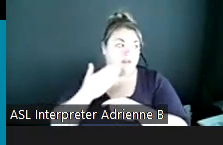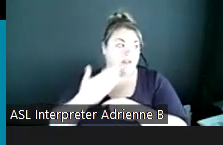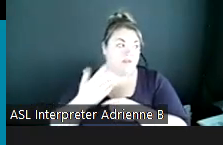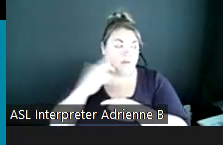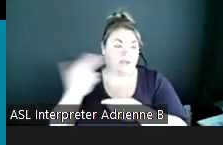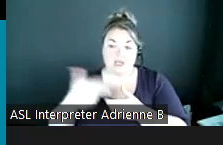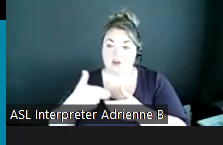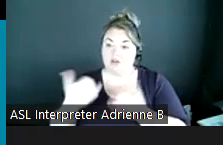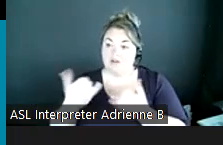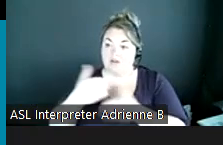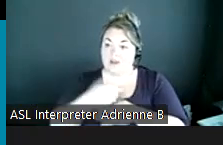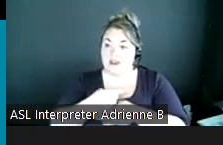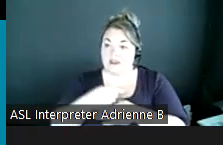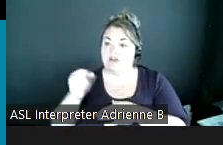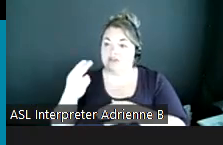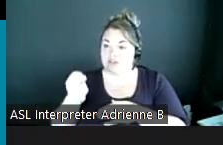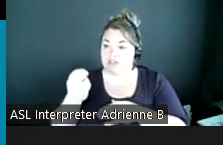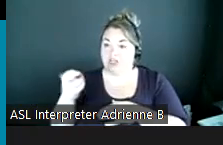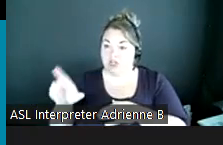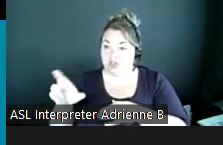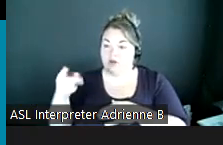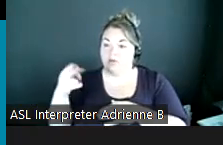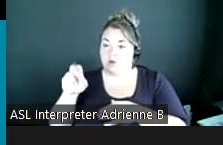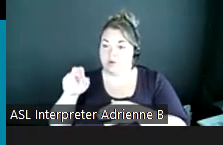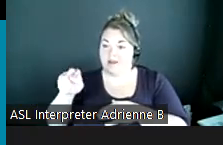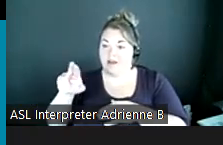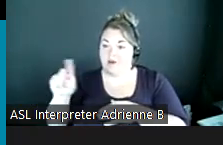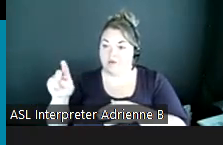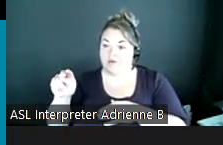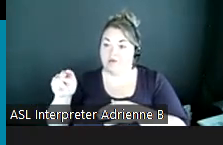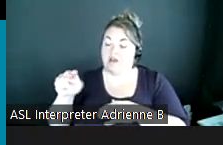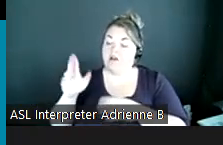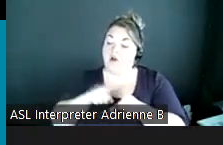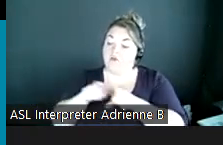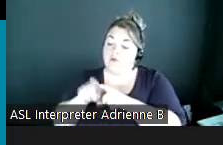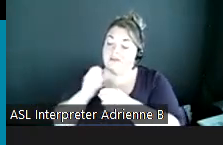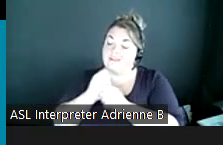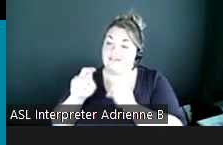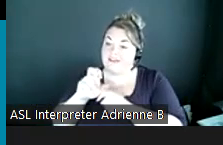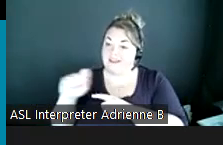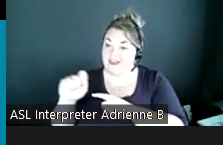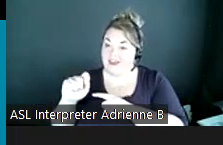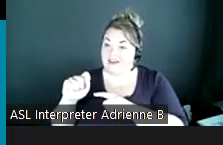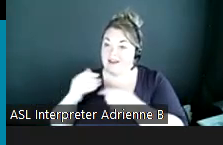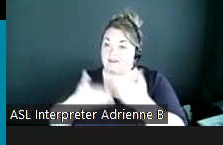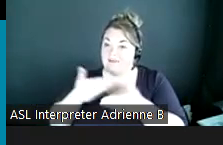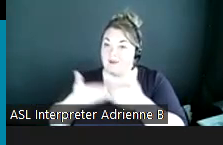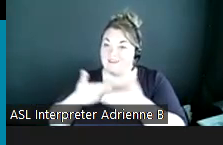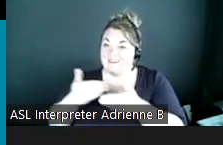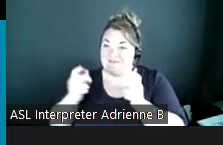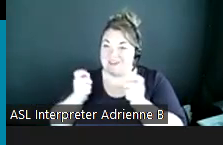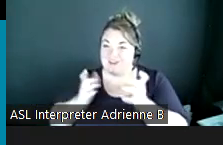Olivia Zern, she, her pronouns, also Safety Net licensing manager. I'm just sharing slides today, so you won't really be hearing from